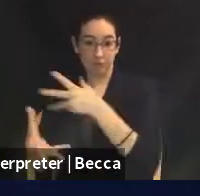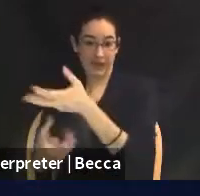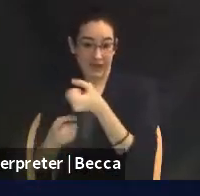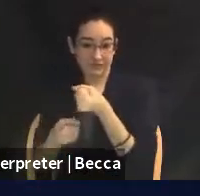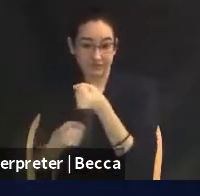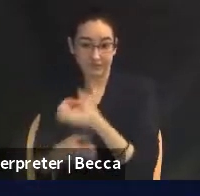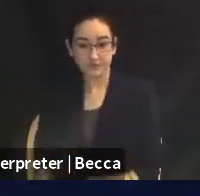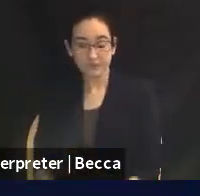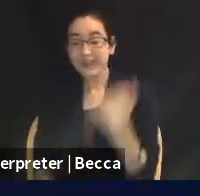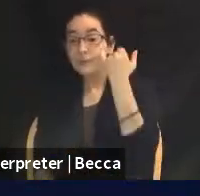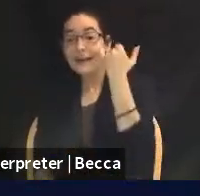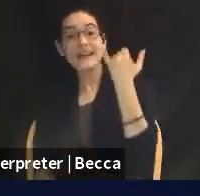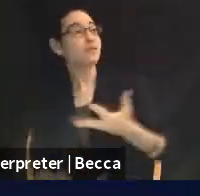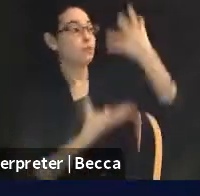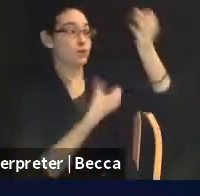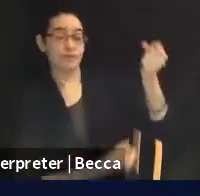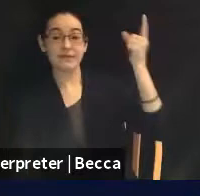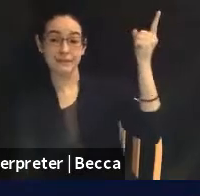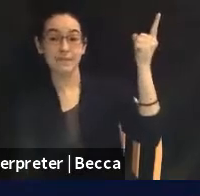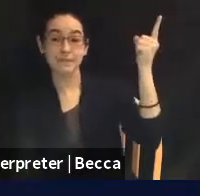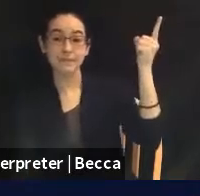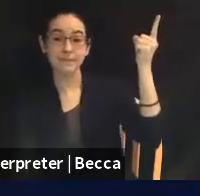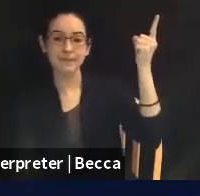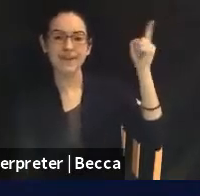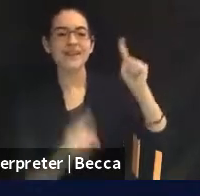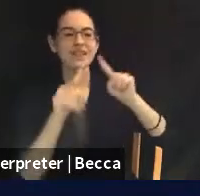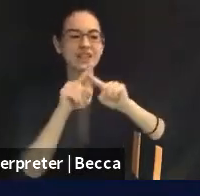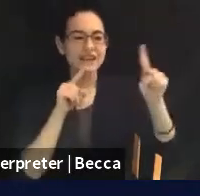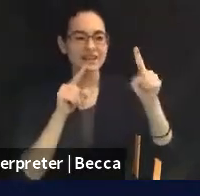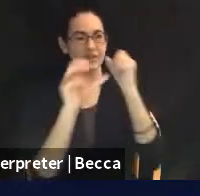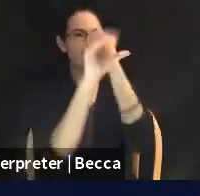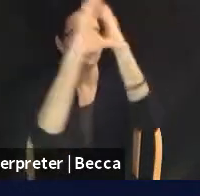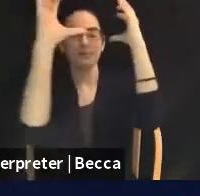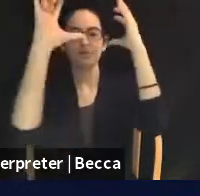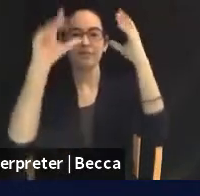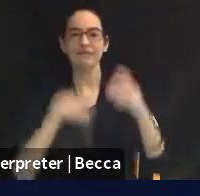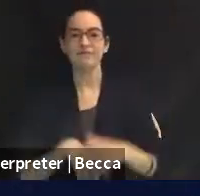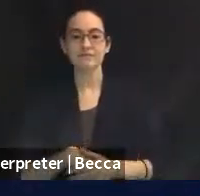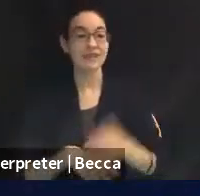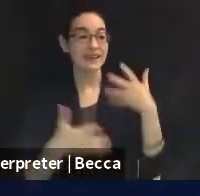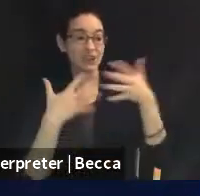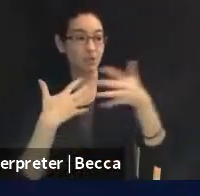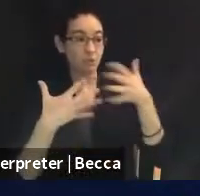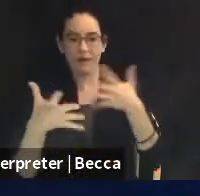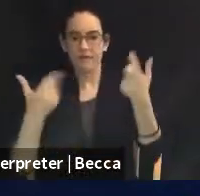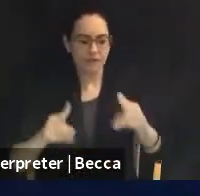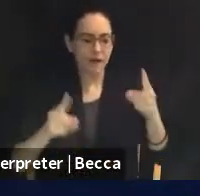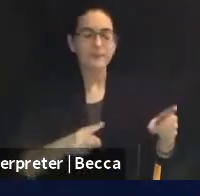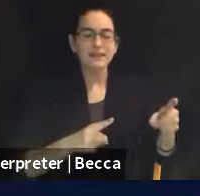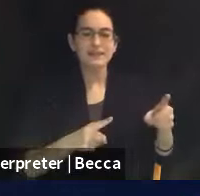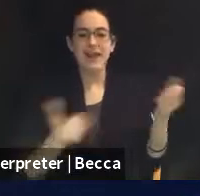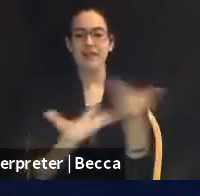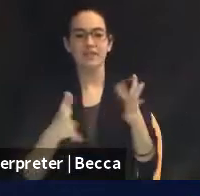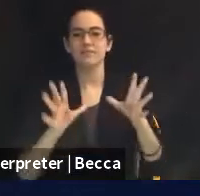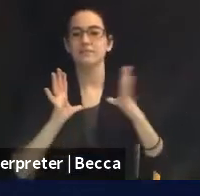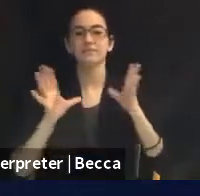our trust in God, there's a different imagery. There's an imagery of whatever comes, you're gonna be okay. Your tree's